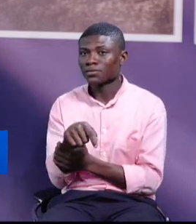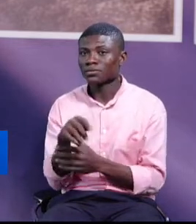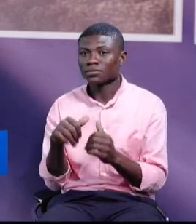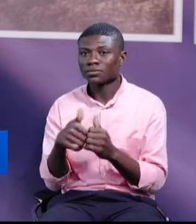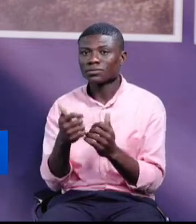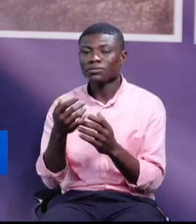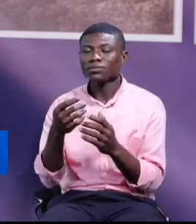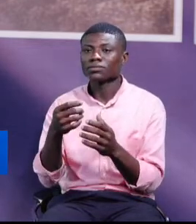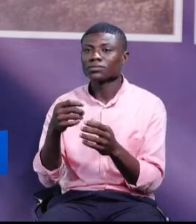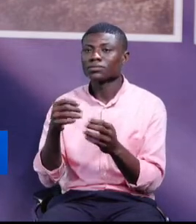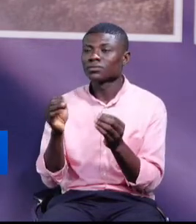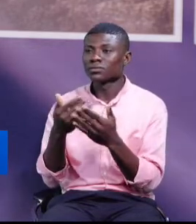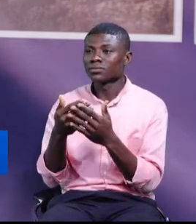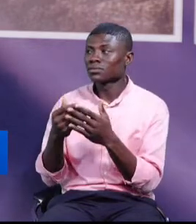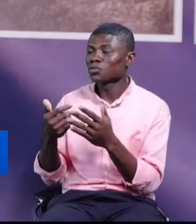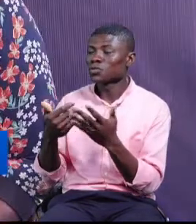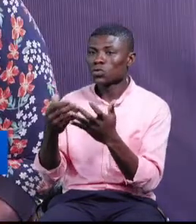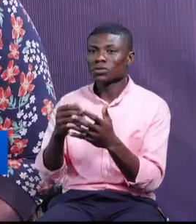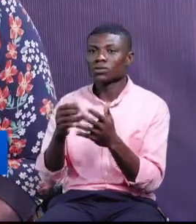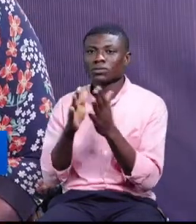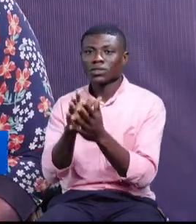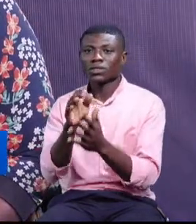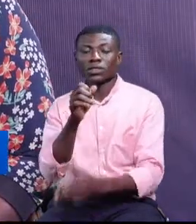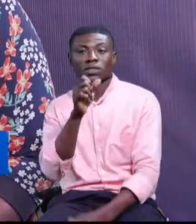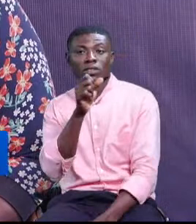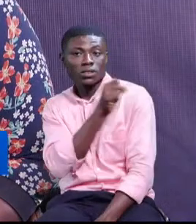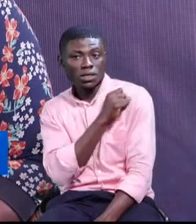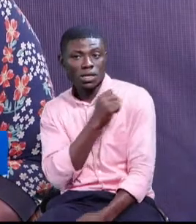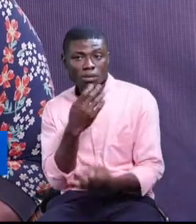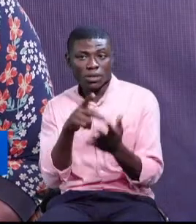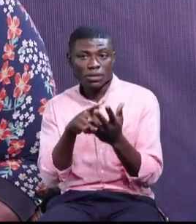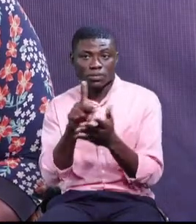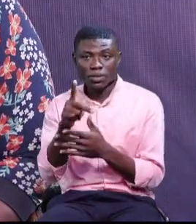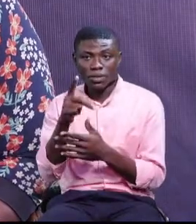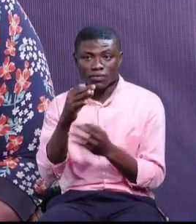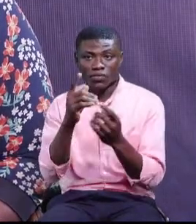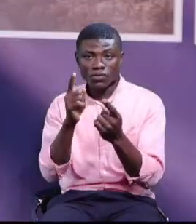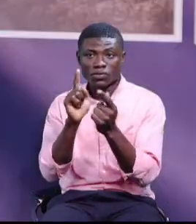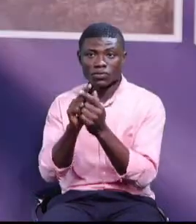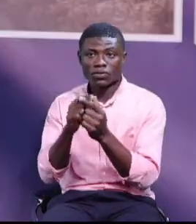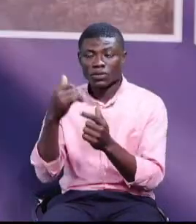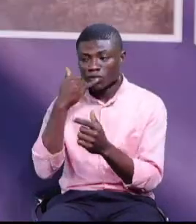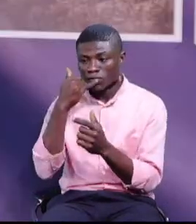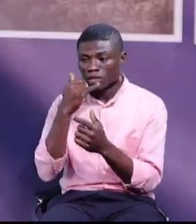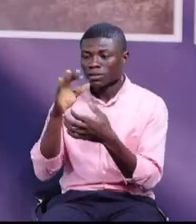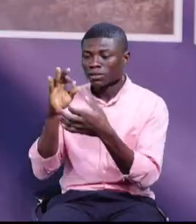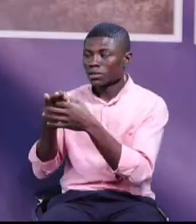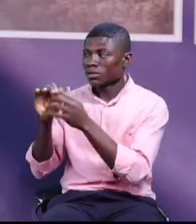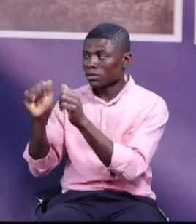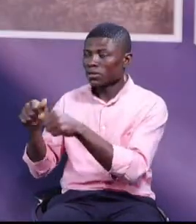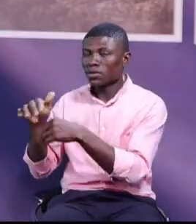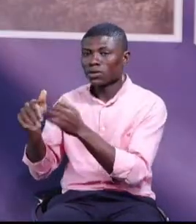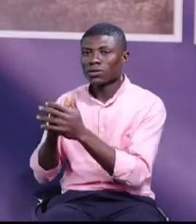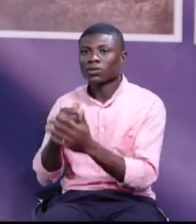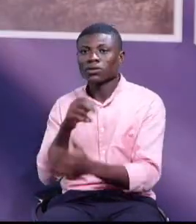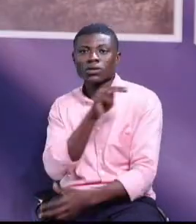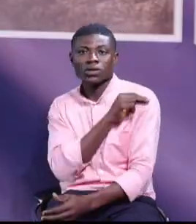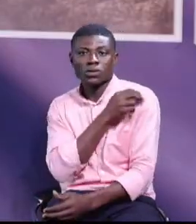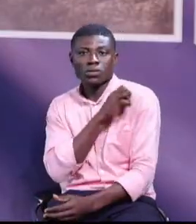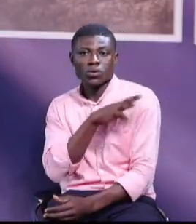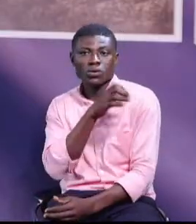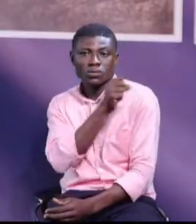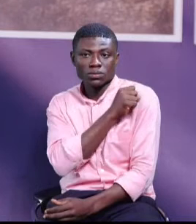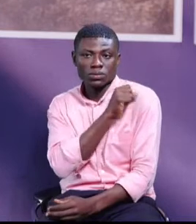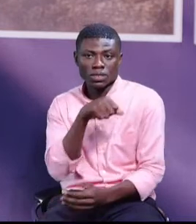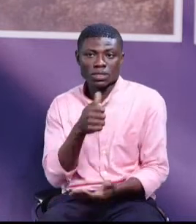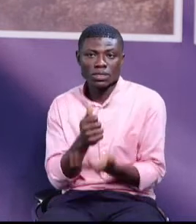how much she charges, because talk to the experts. It's not for free. So don't worry, you can call me. I'll link you up with Nadia or Sewa, and then they can sort